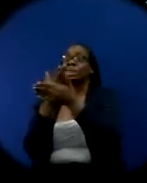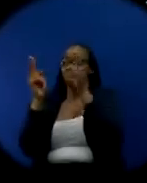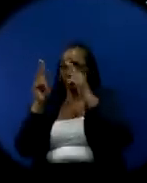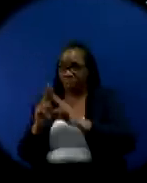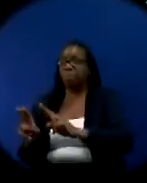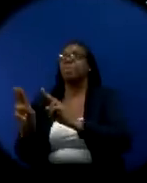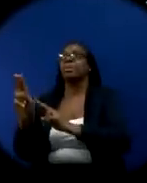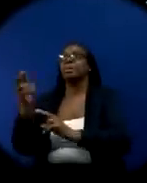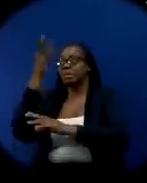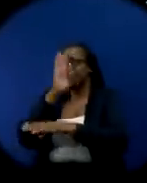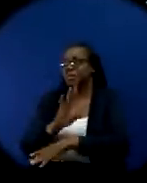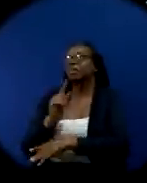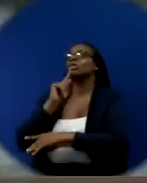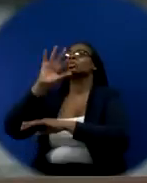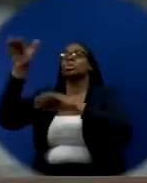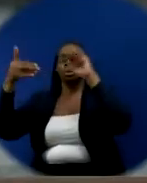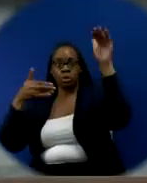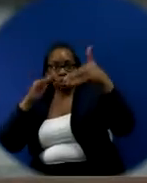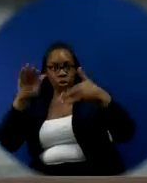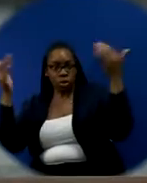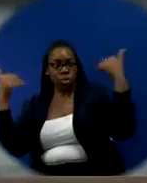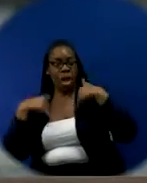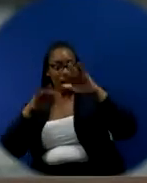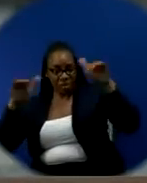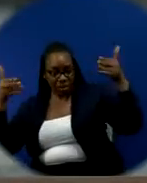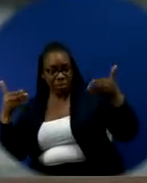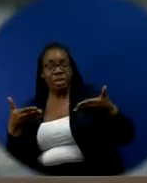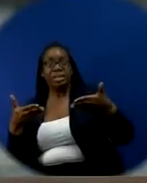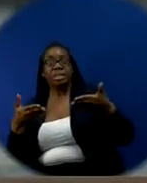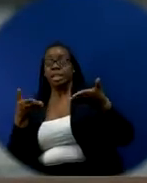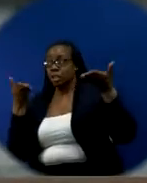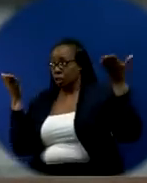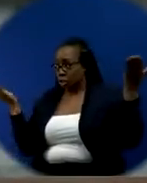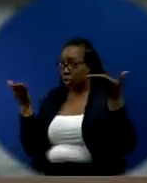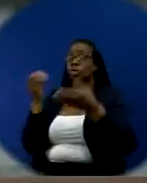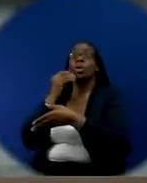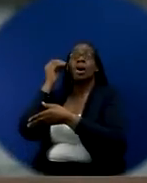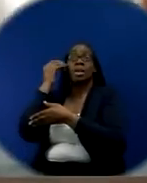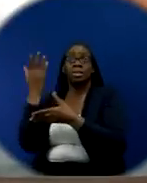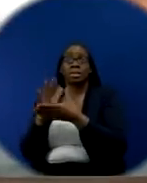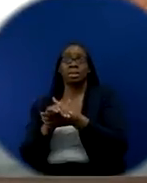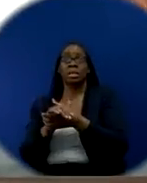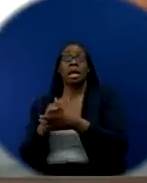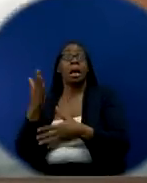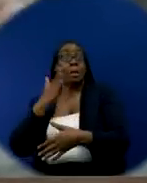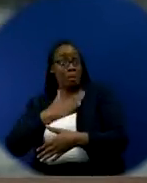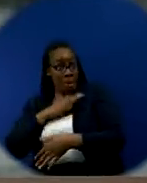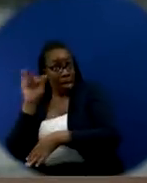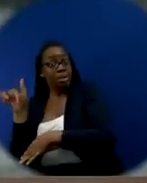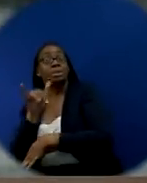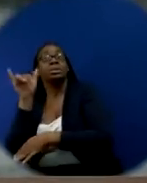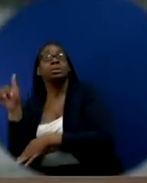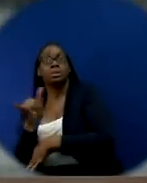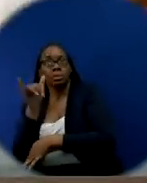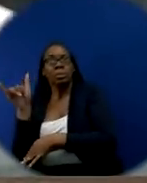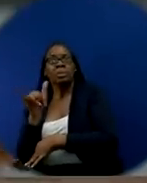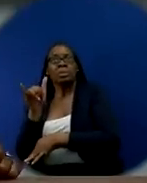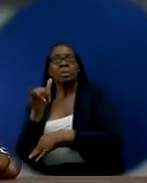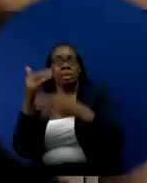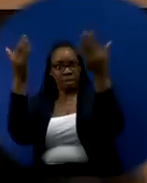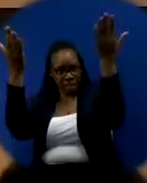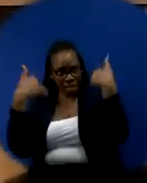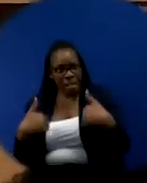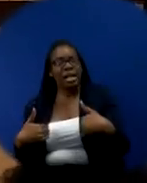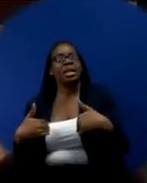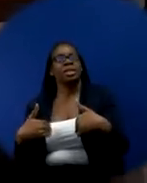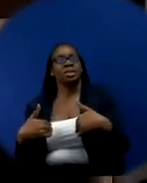welcome here. You've got a place here. This is your house as well as is my house. Enter into the joy of the